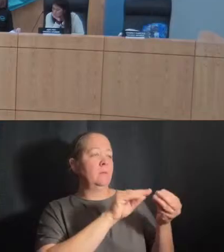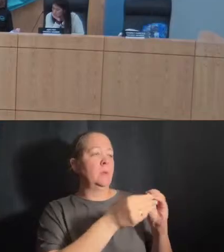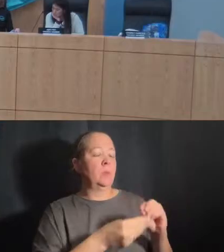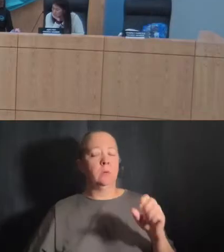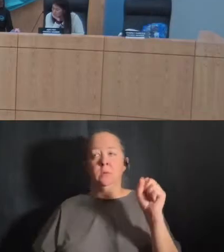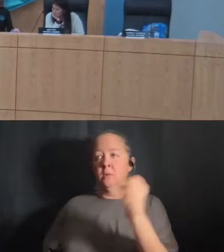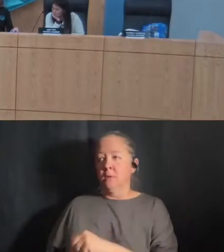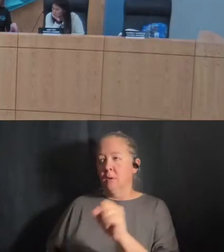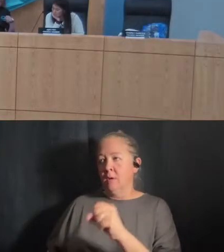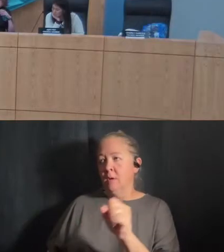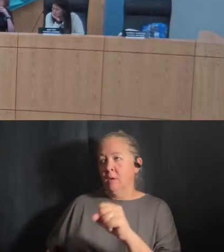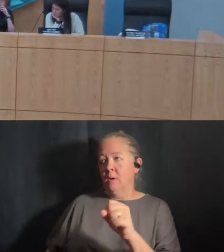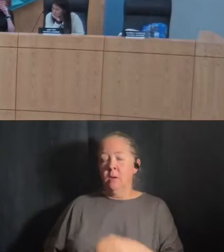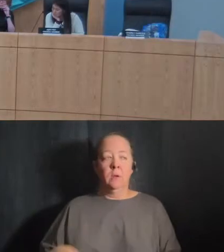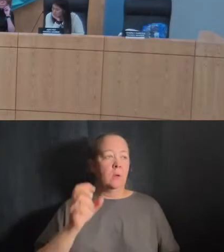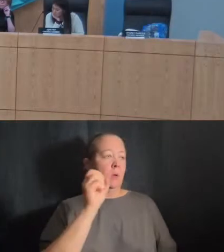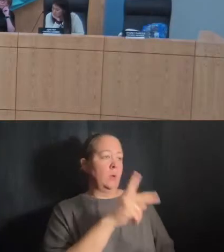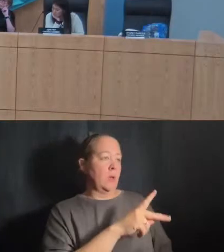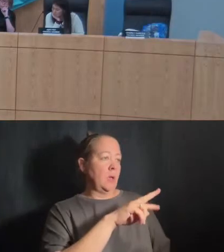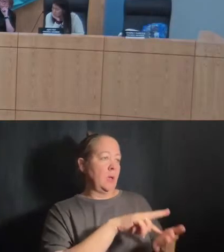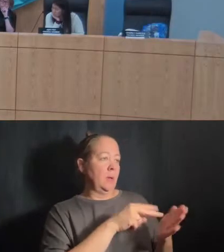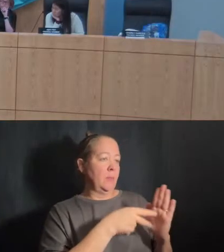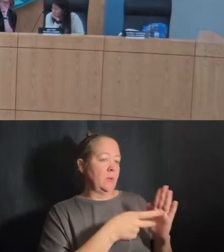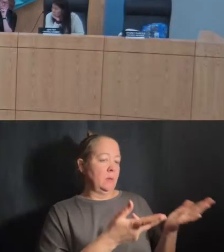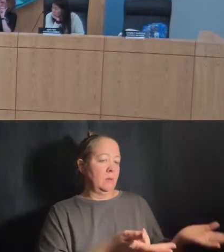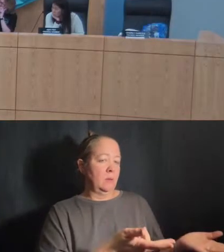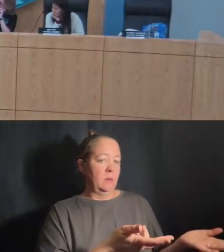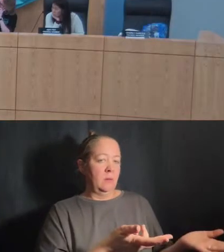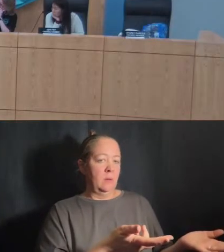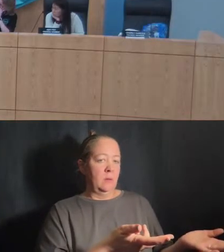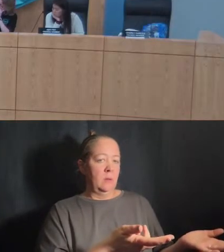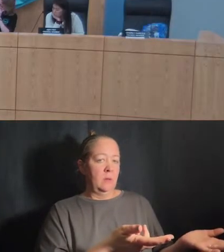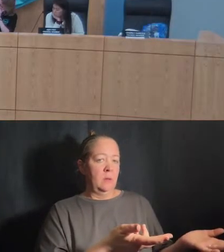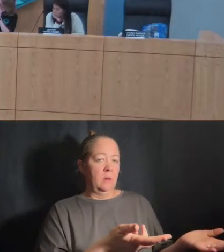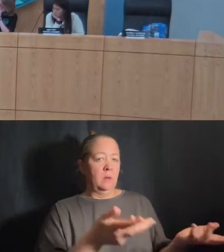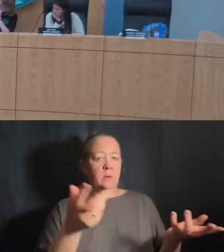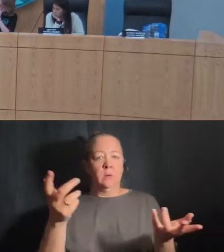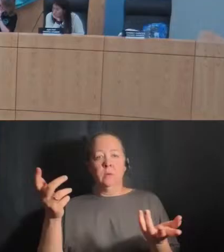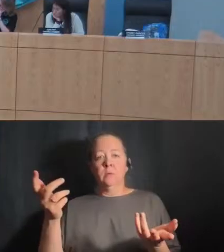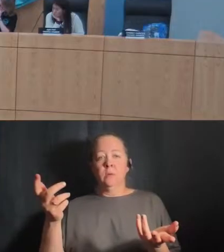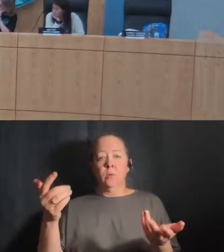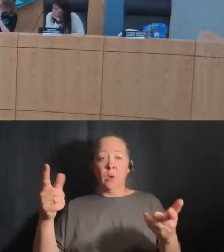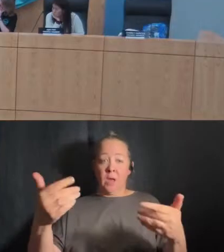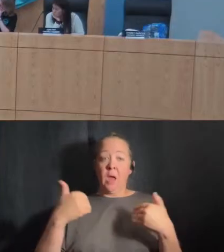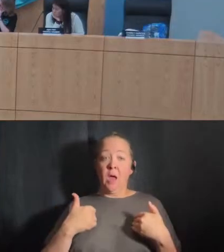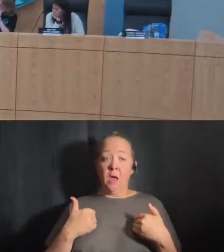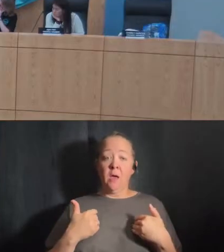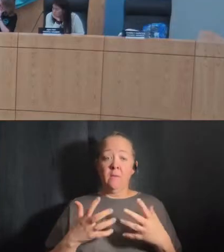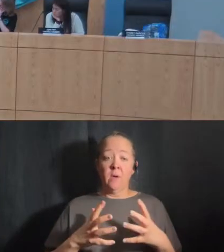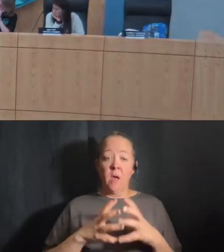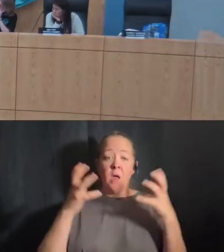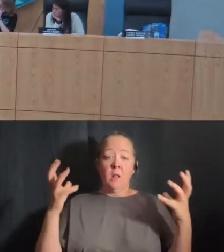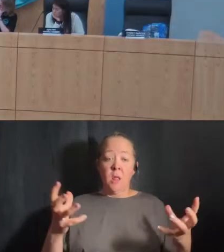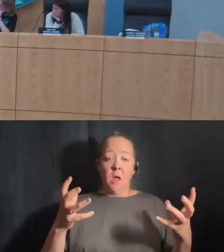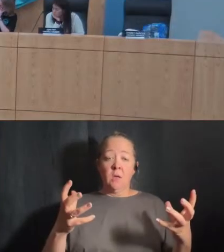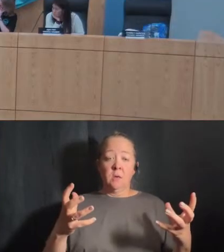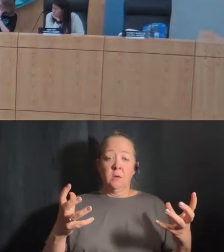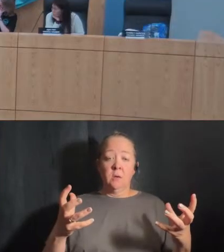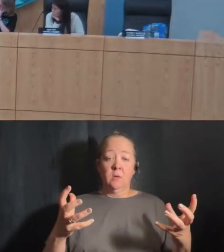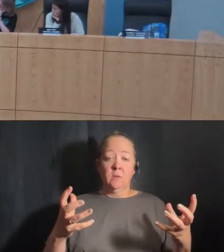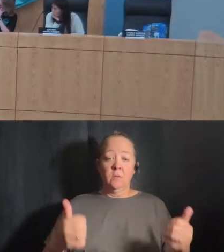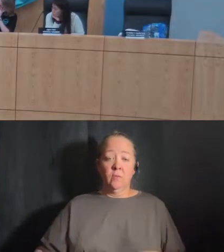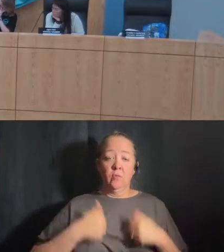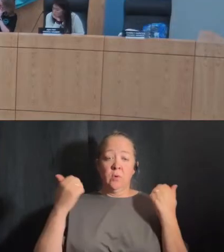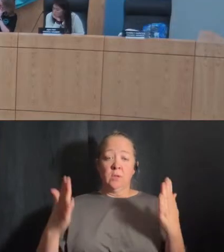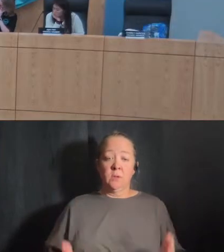right. In other words, I mean, Because we have a how lot of much people we're that want, borrowing. we have a lot of residents that want You're a right. tax increase. No, you're right. So No, I understand